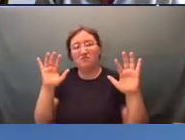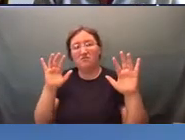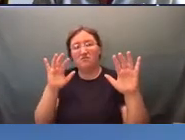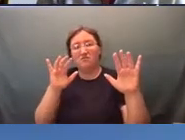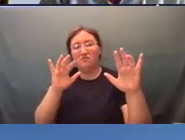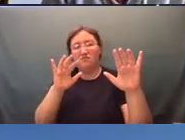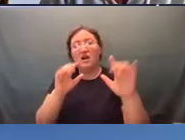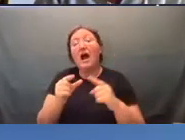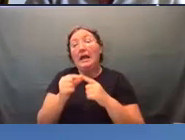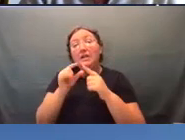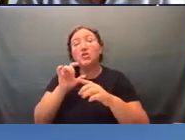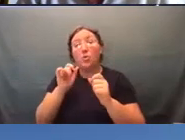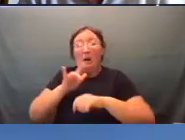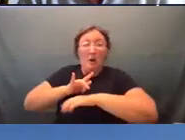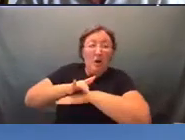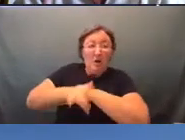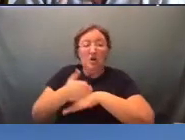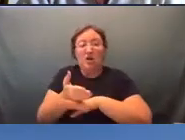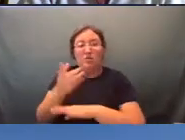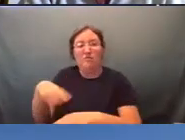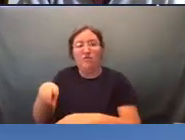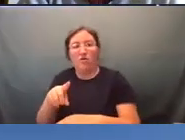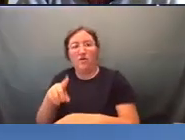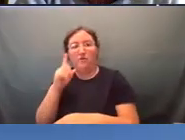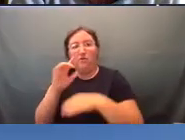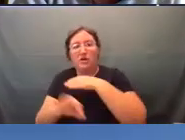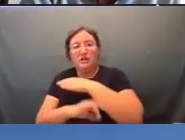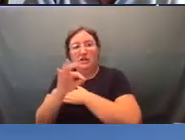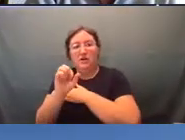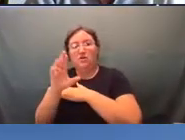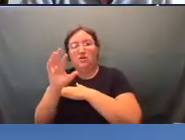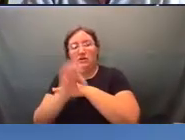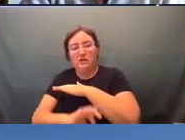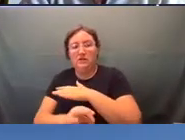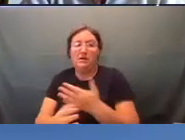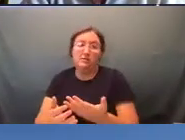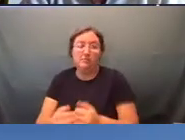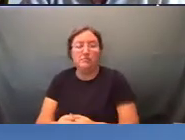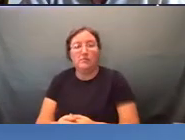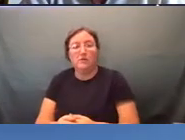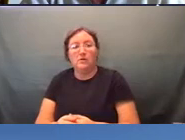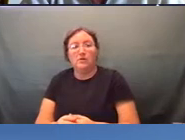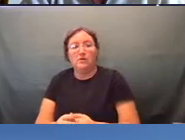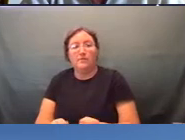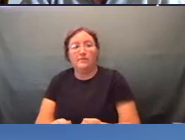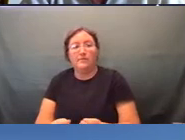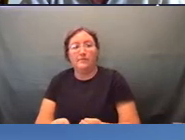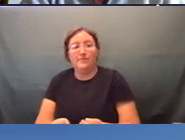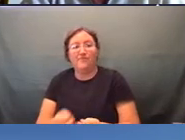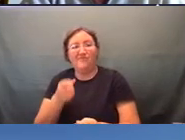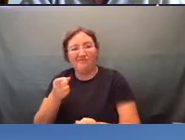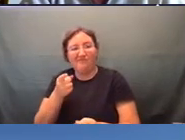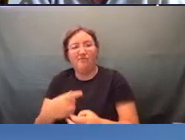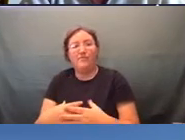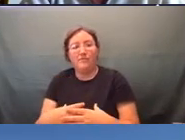getting up early enough for a sunrise or a sunset situation. So here's the bread and butter. Here's